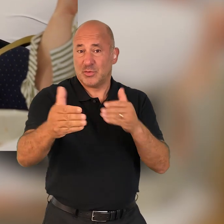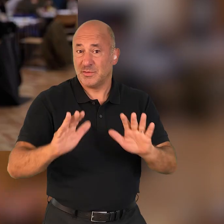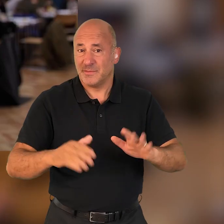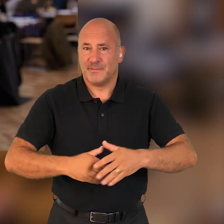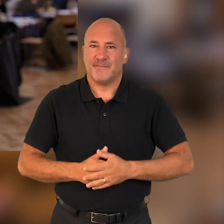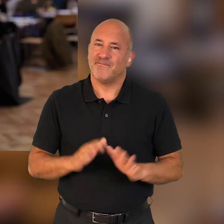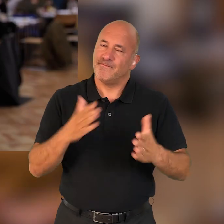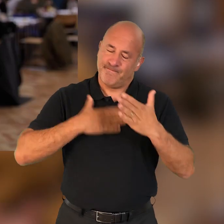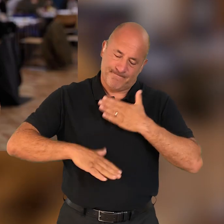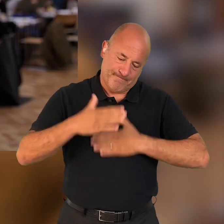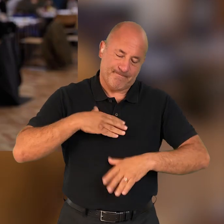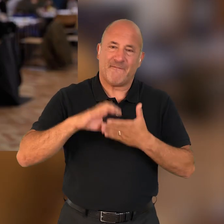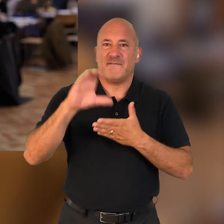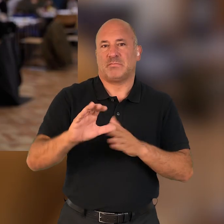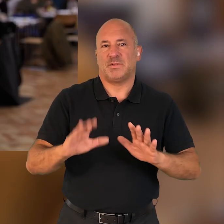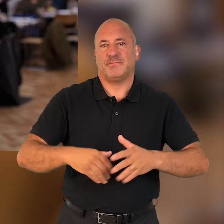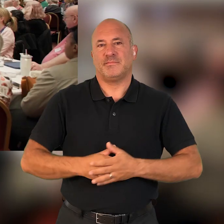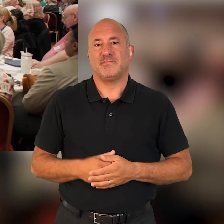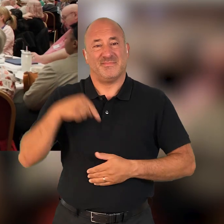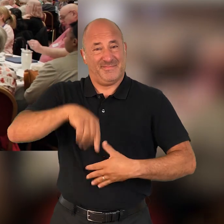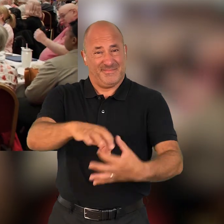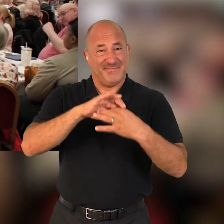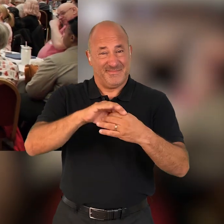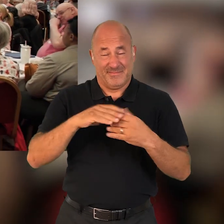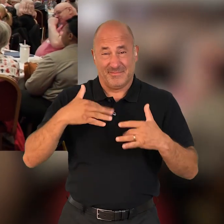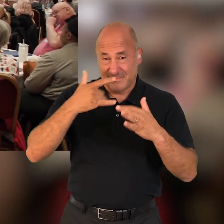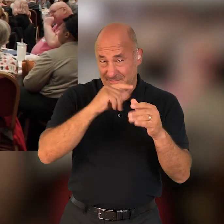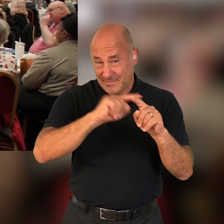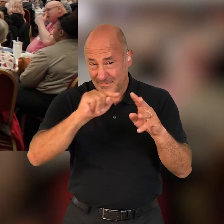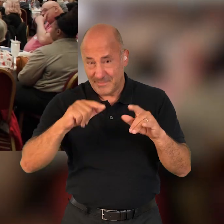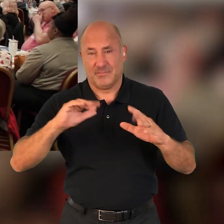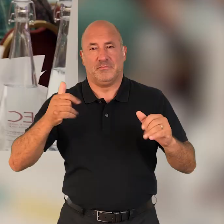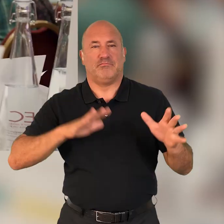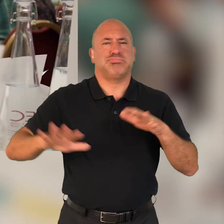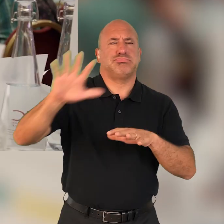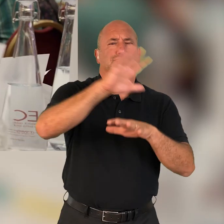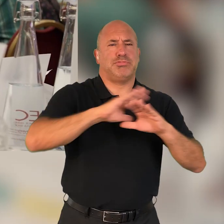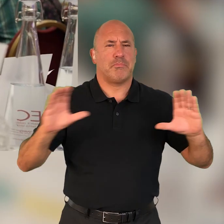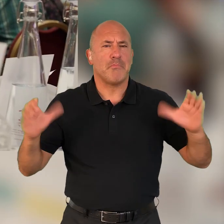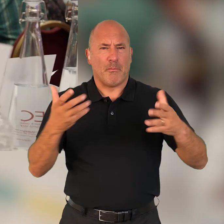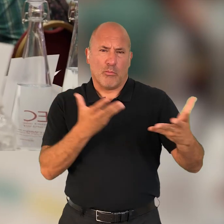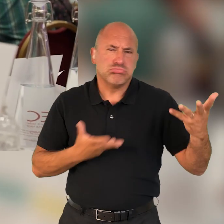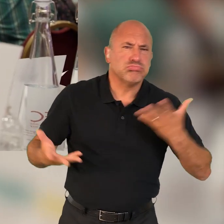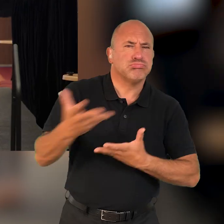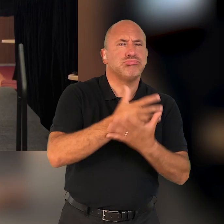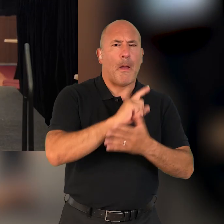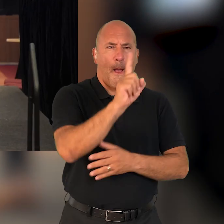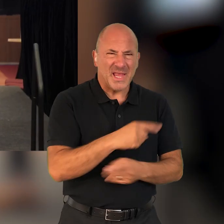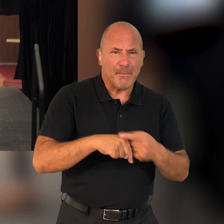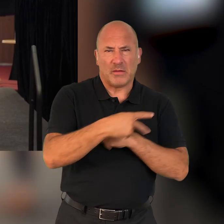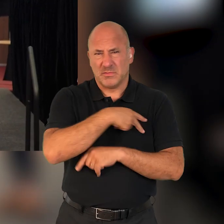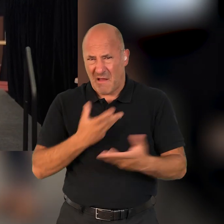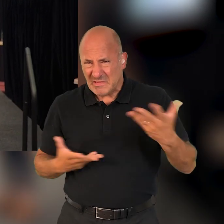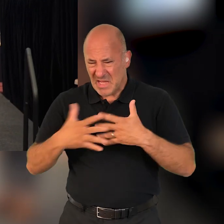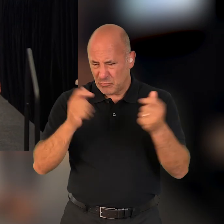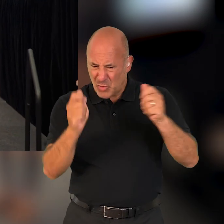where that push is, but it will take time and investment. This engagement culminated in a national summit where members of the public and staff discussed how these shifts